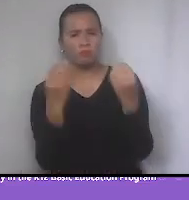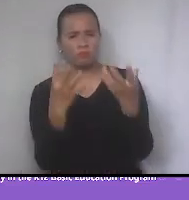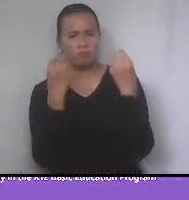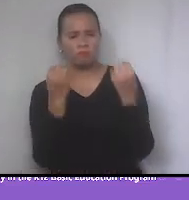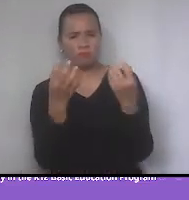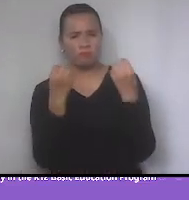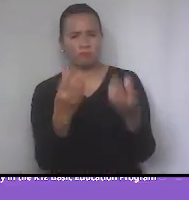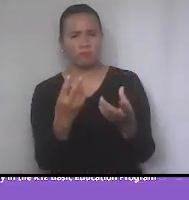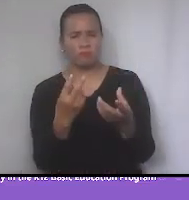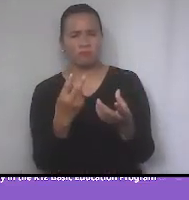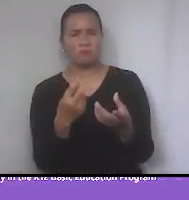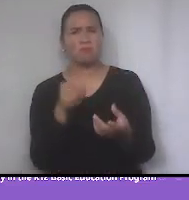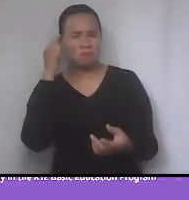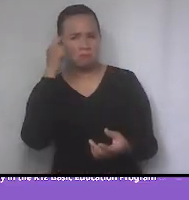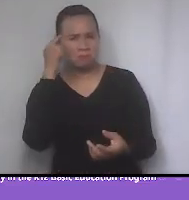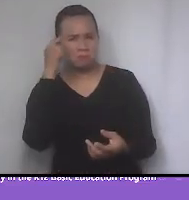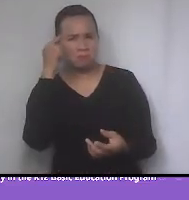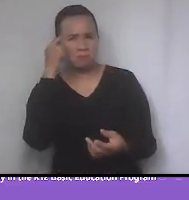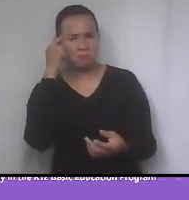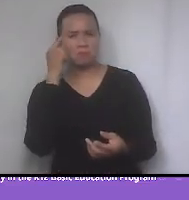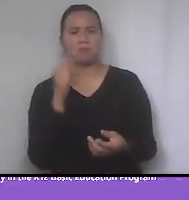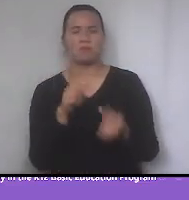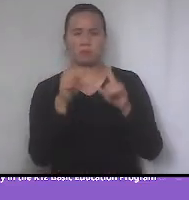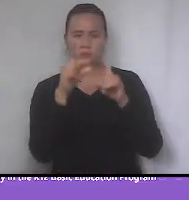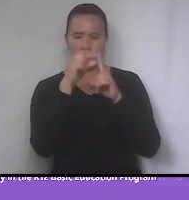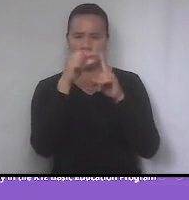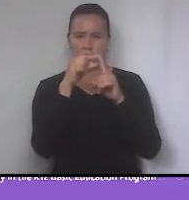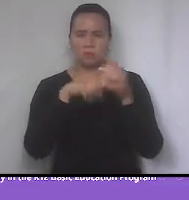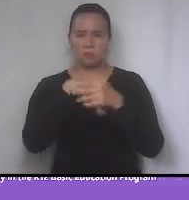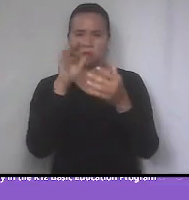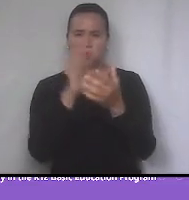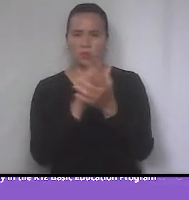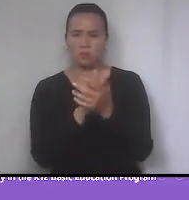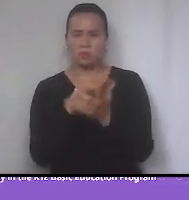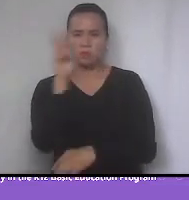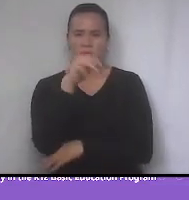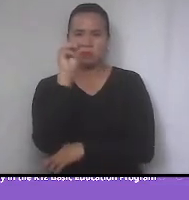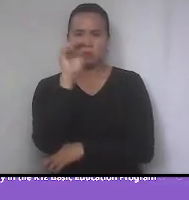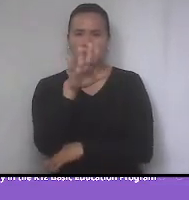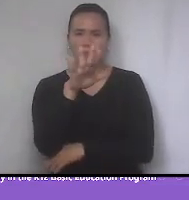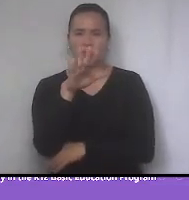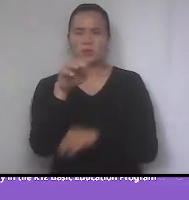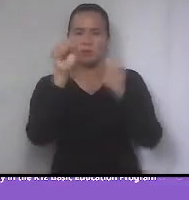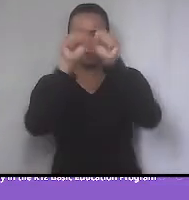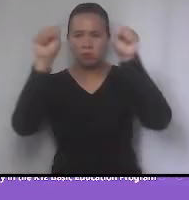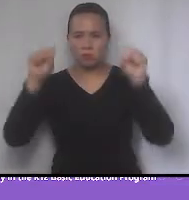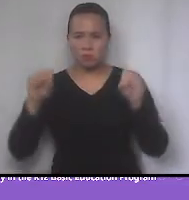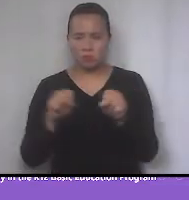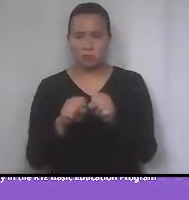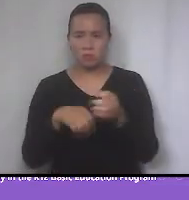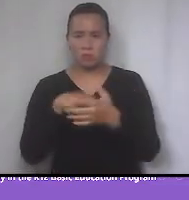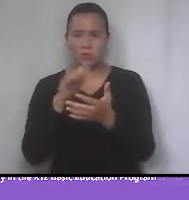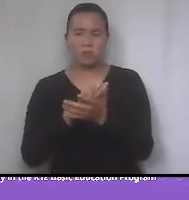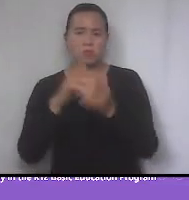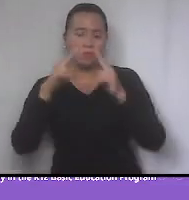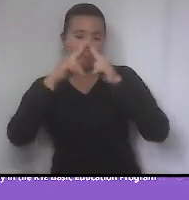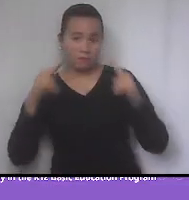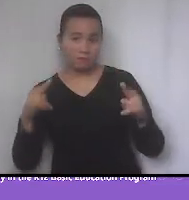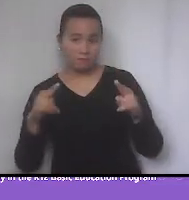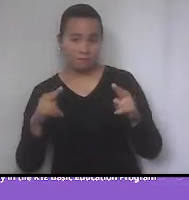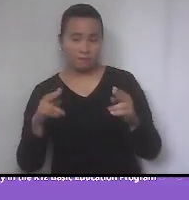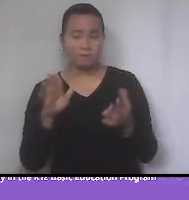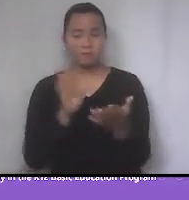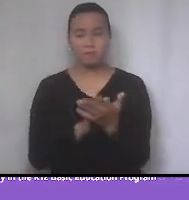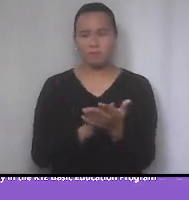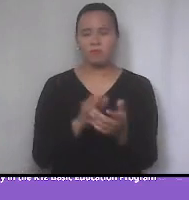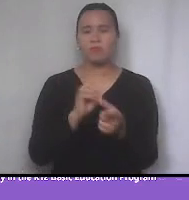sa magic square na ito. Pwede ba tayong maglaro ng magic square sa bahay? Sa paaralan? Sa jeep? Kahit saan